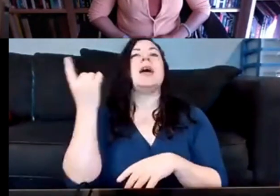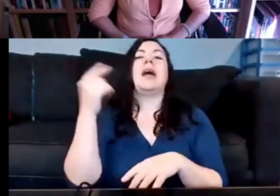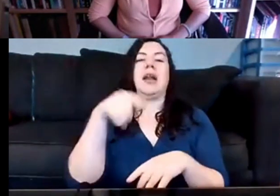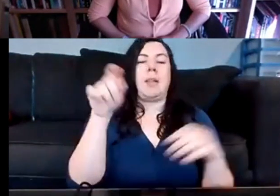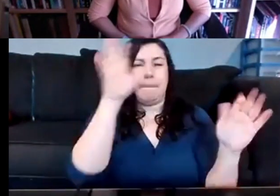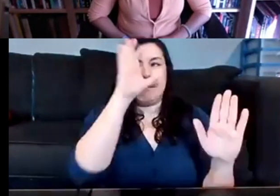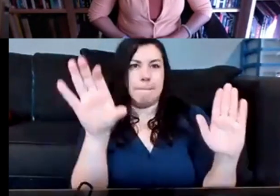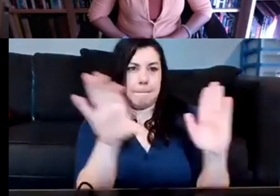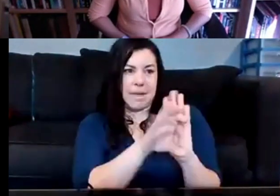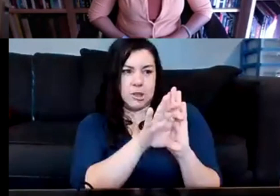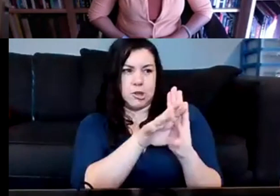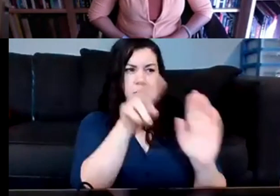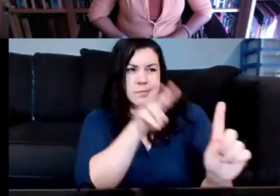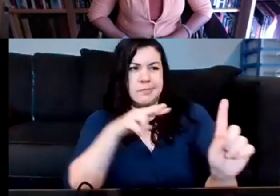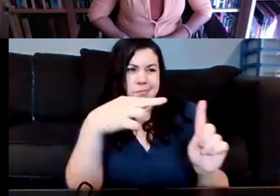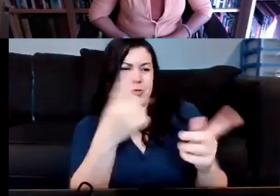easier